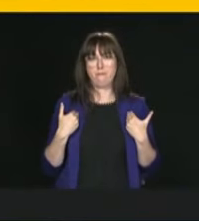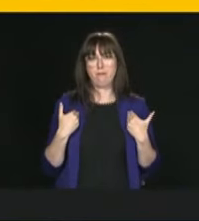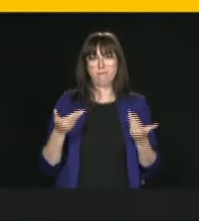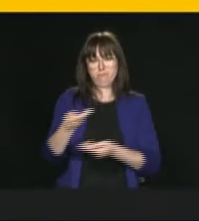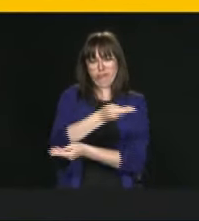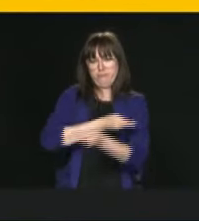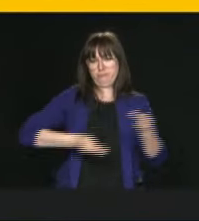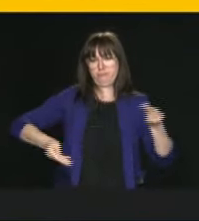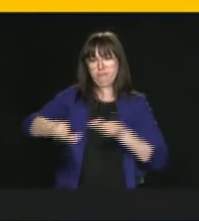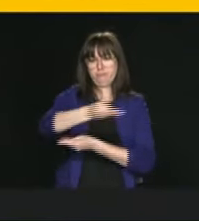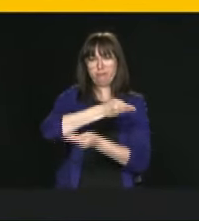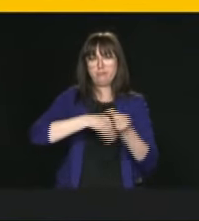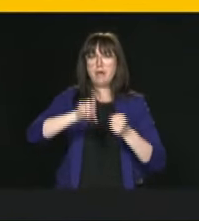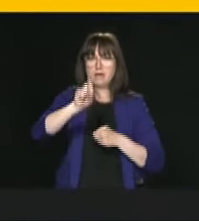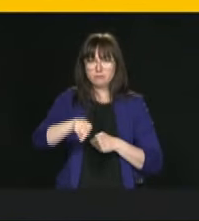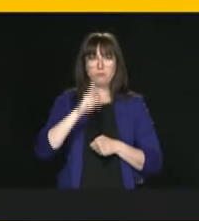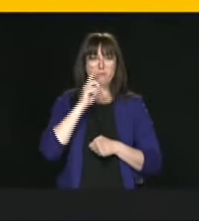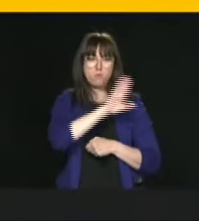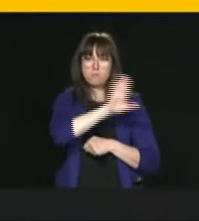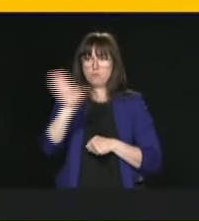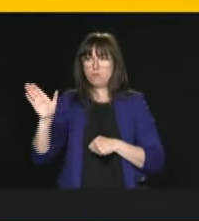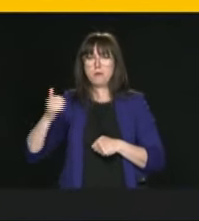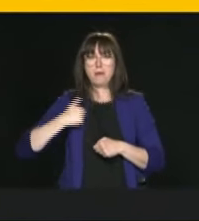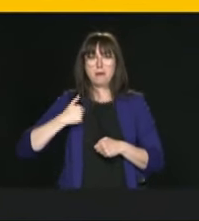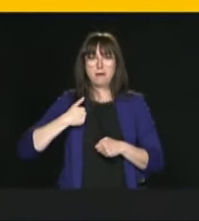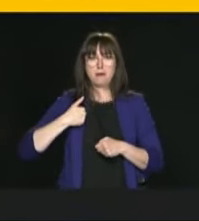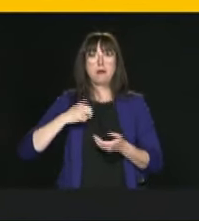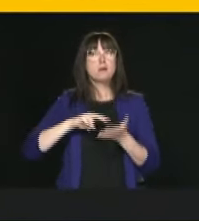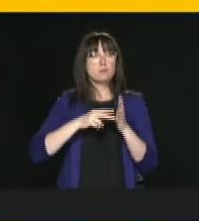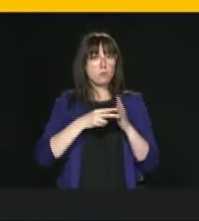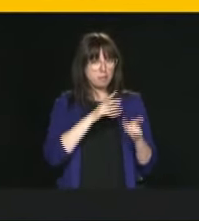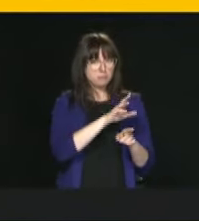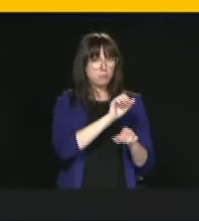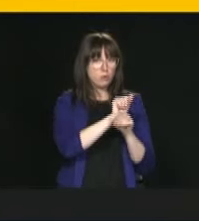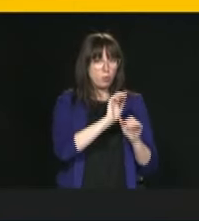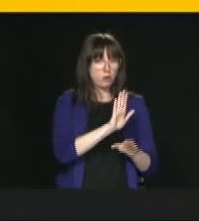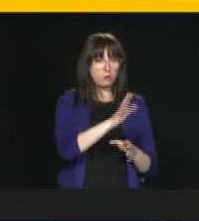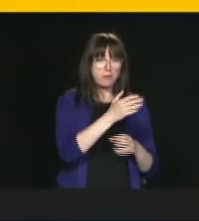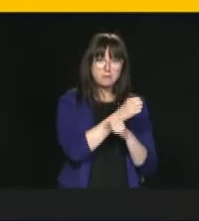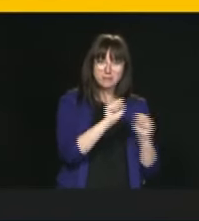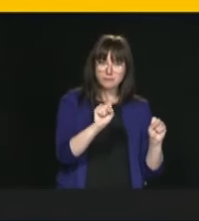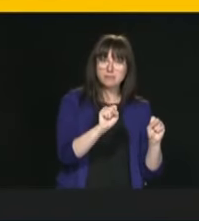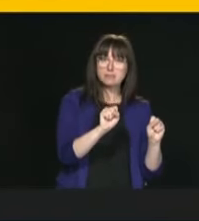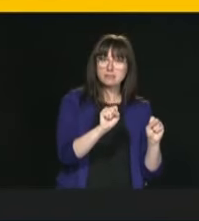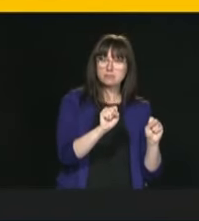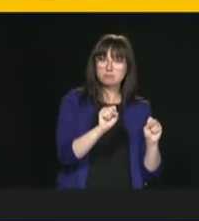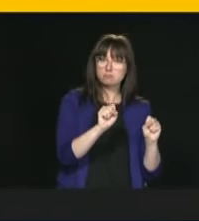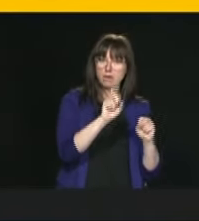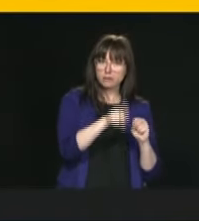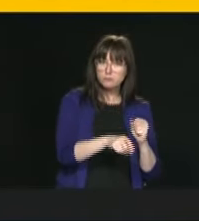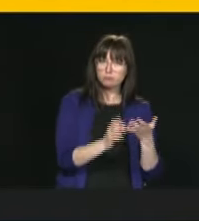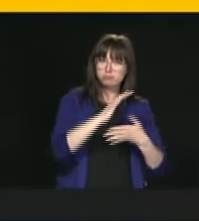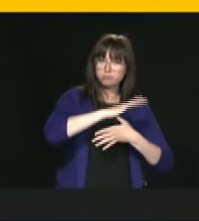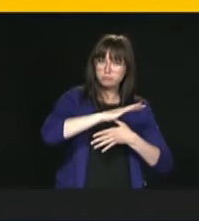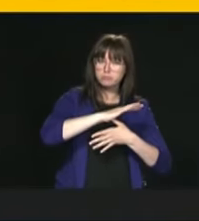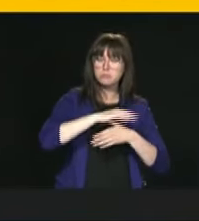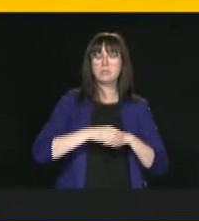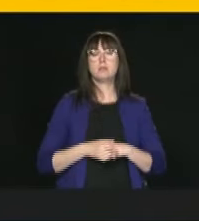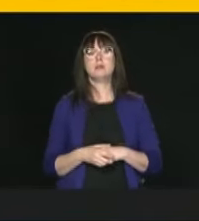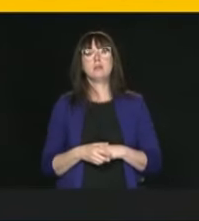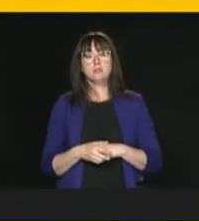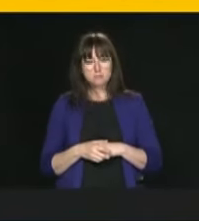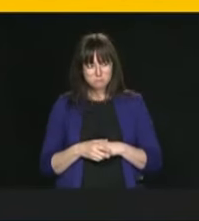secure and to make sure there's food for all Canadians. That means ensuring the safety of the workers who are on the production lines, but